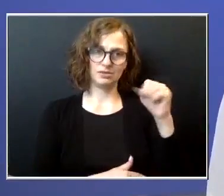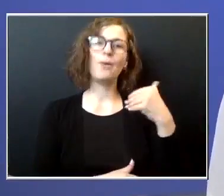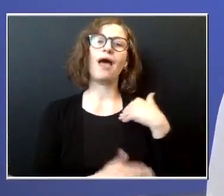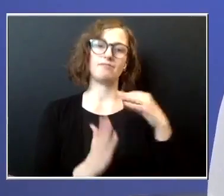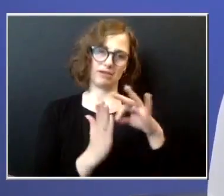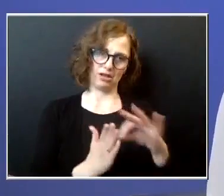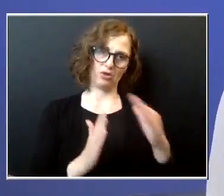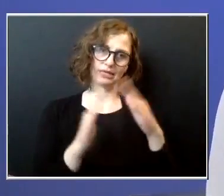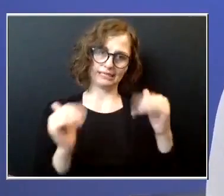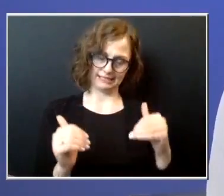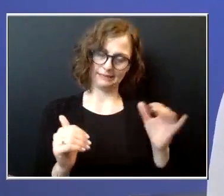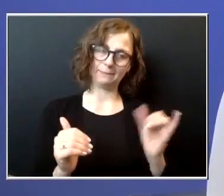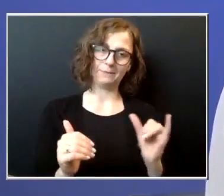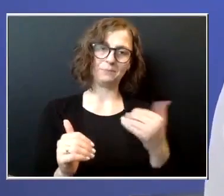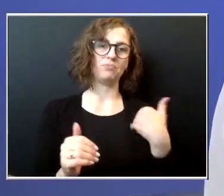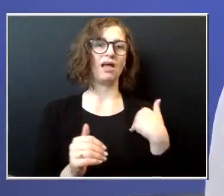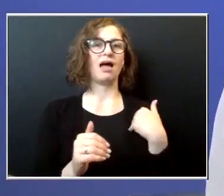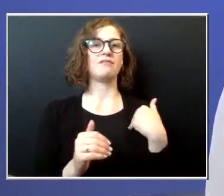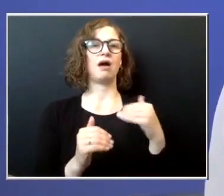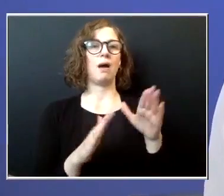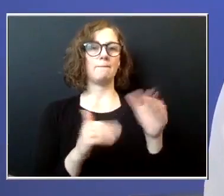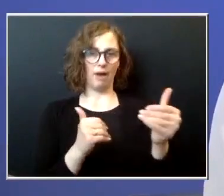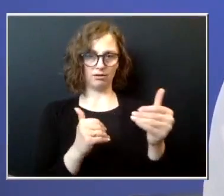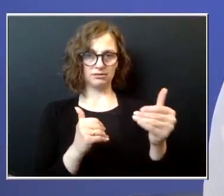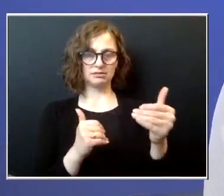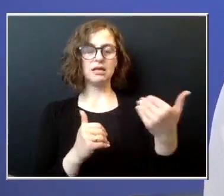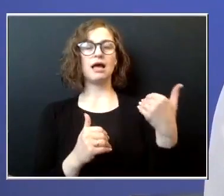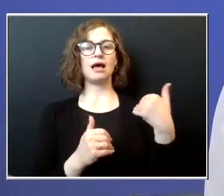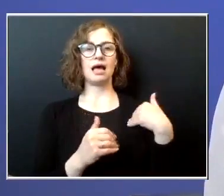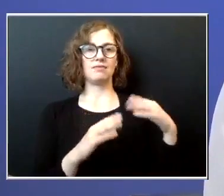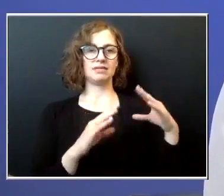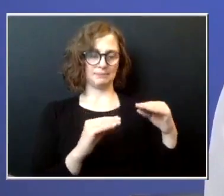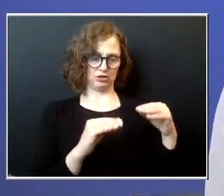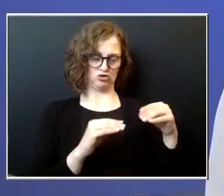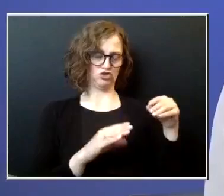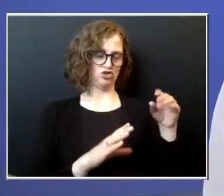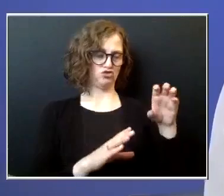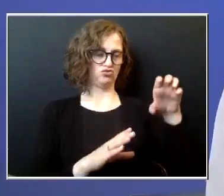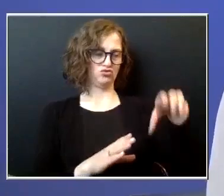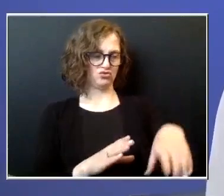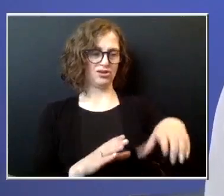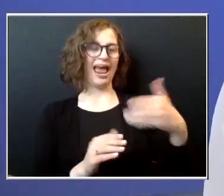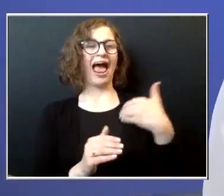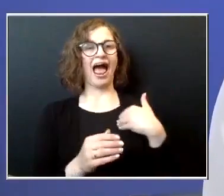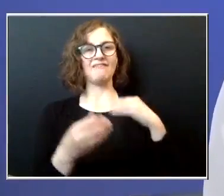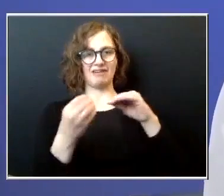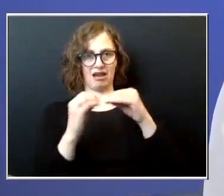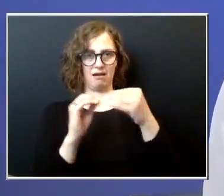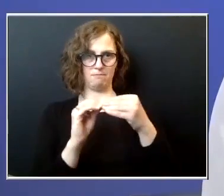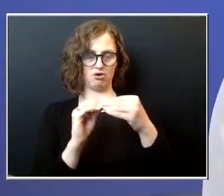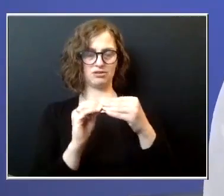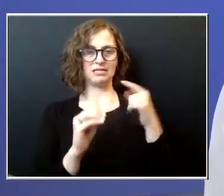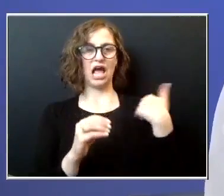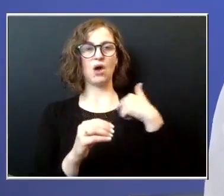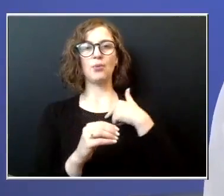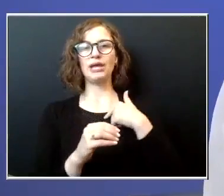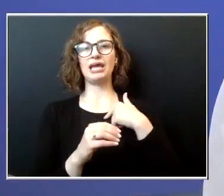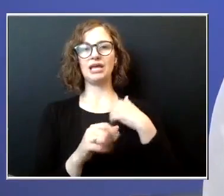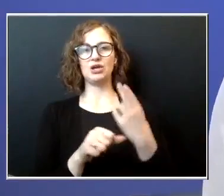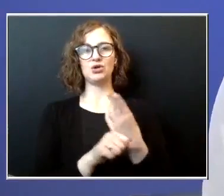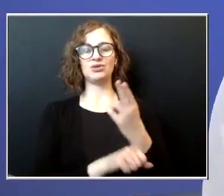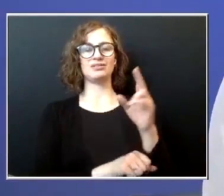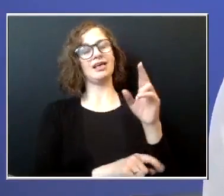box basically, and it has a sponge in it. It has numbers on it, and we place our sharps, as we call them, into those